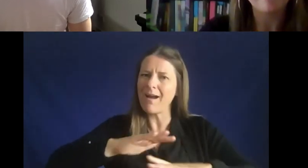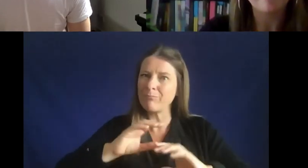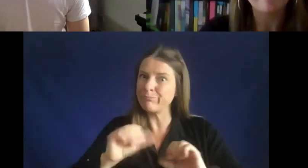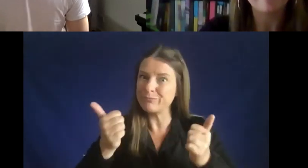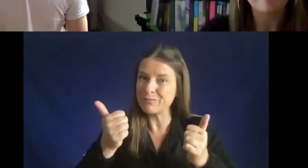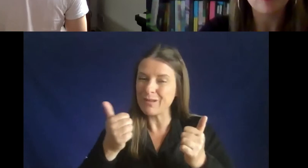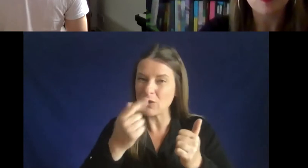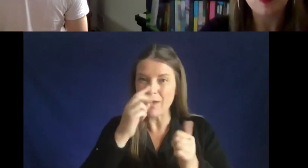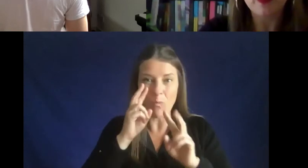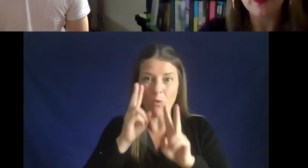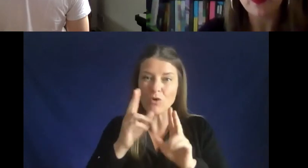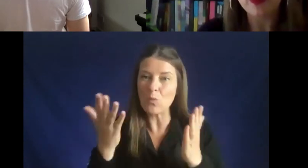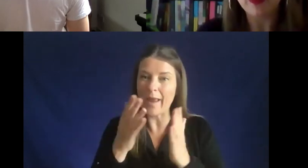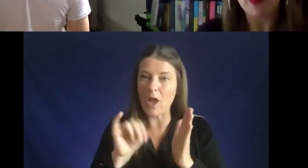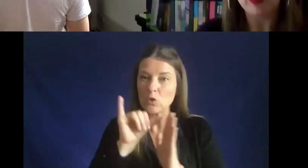like to watch it.